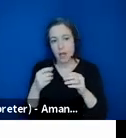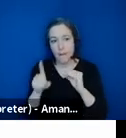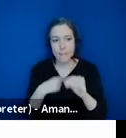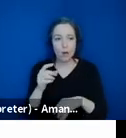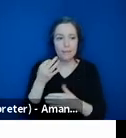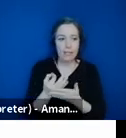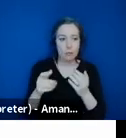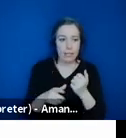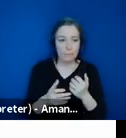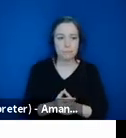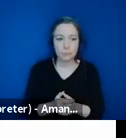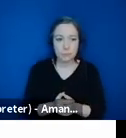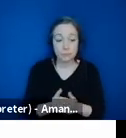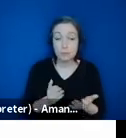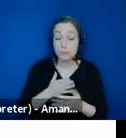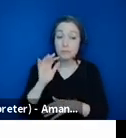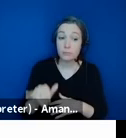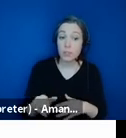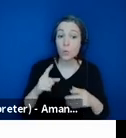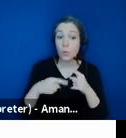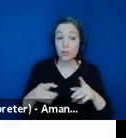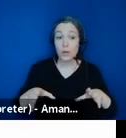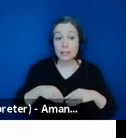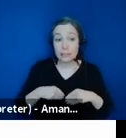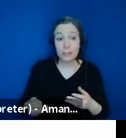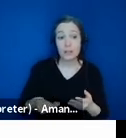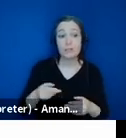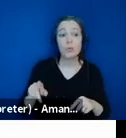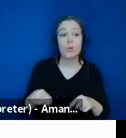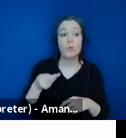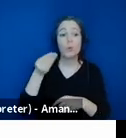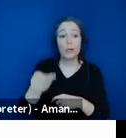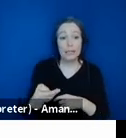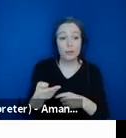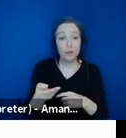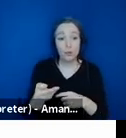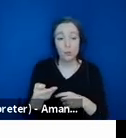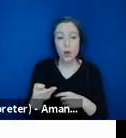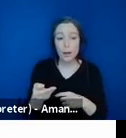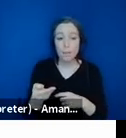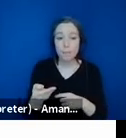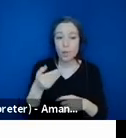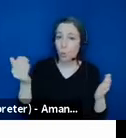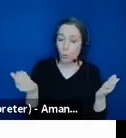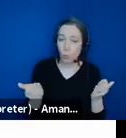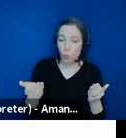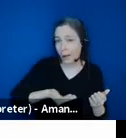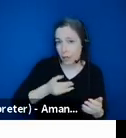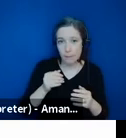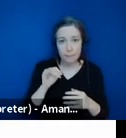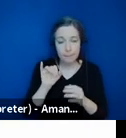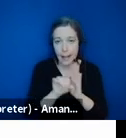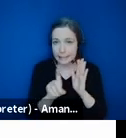welcome letter in the mail that has your student ID number and your email address. When you have that you'll have the next steps of how to reset your password